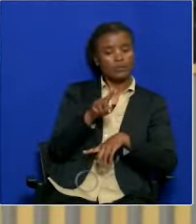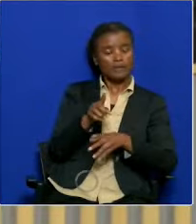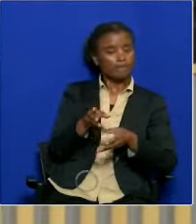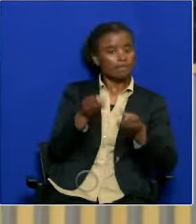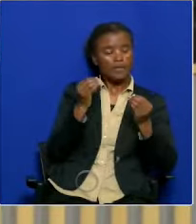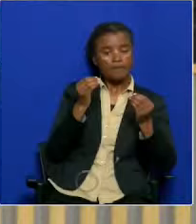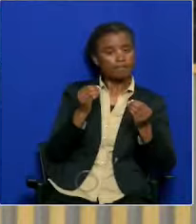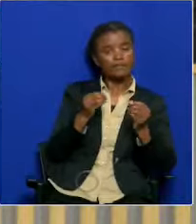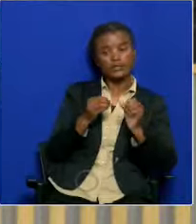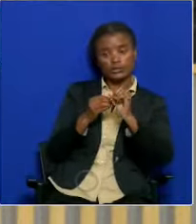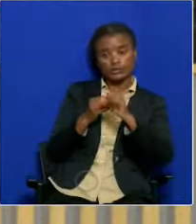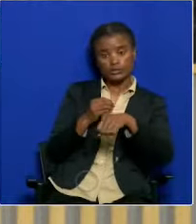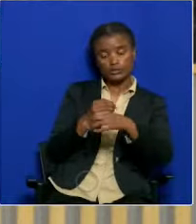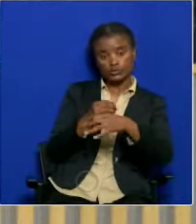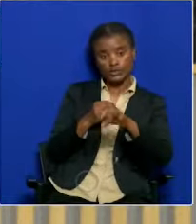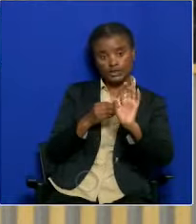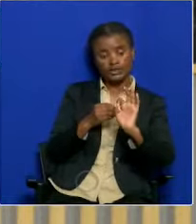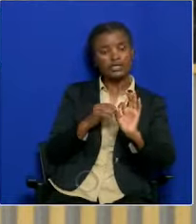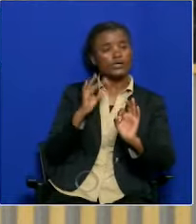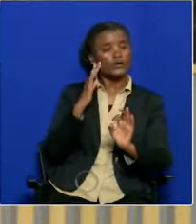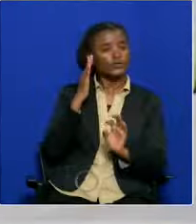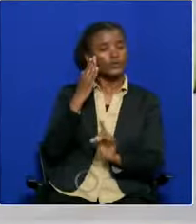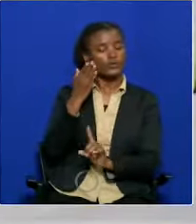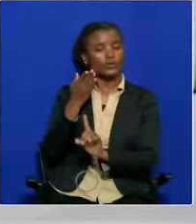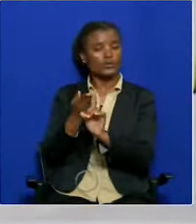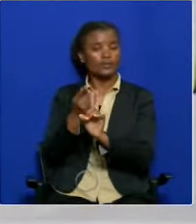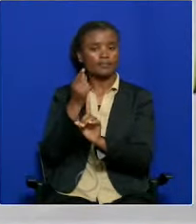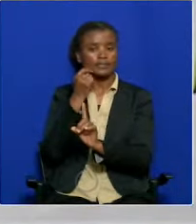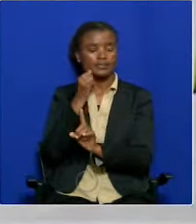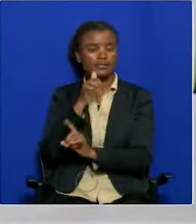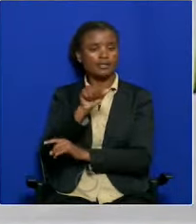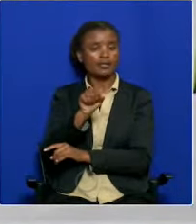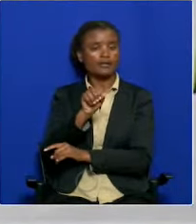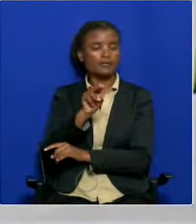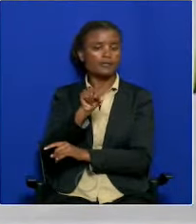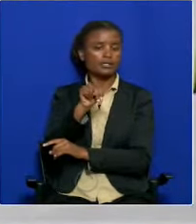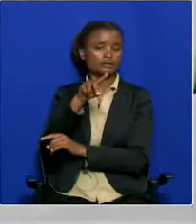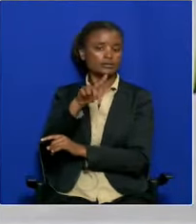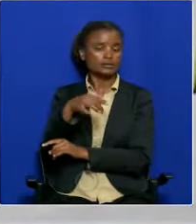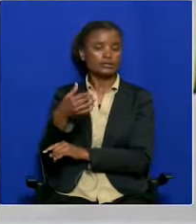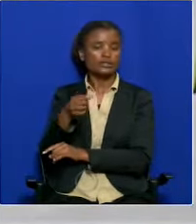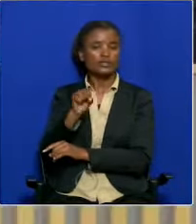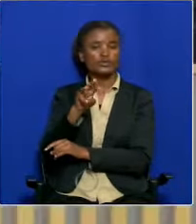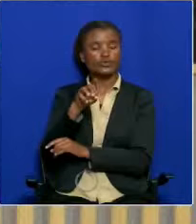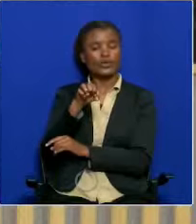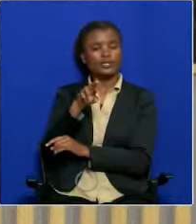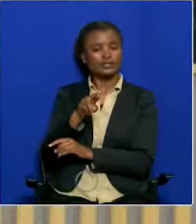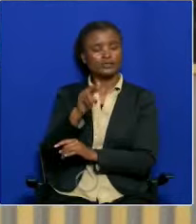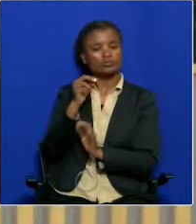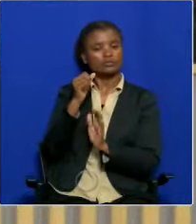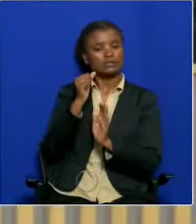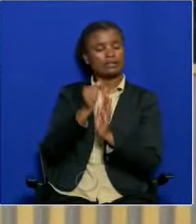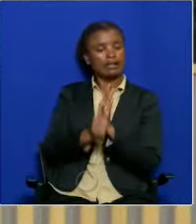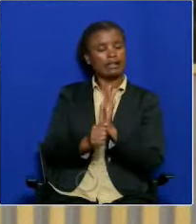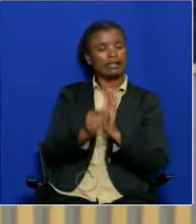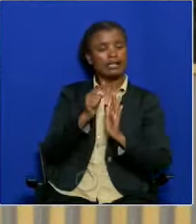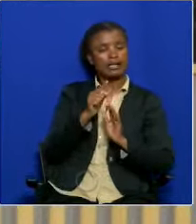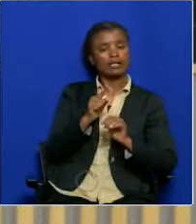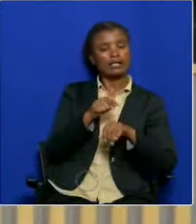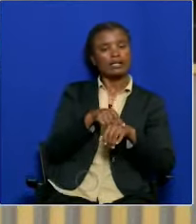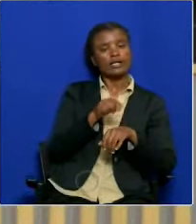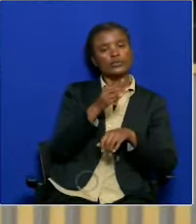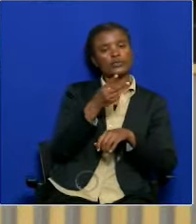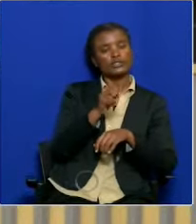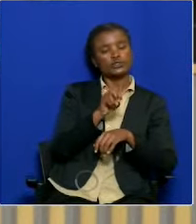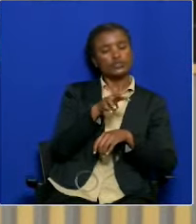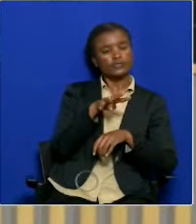Mr. Armand Swart was killed sometime in April 2024. That's correct. And